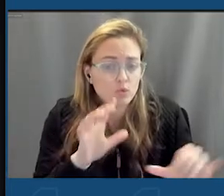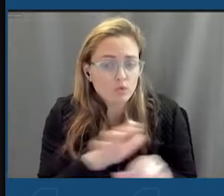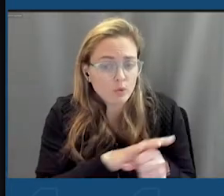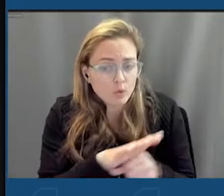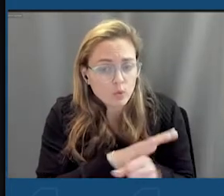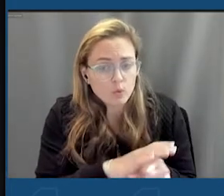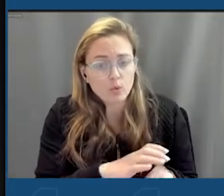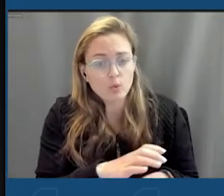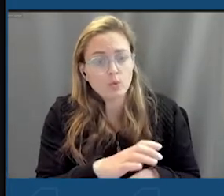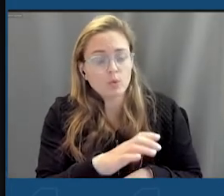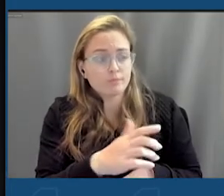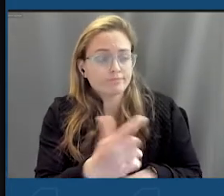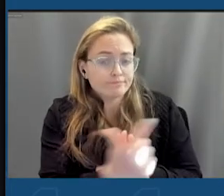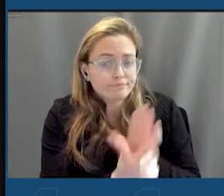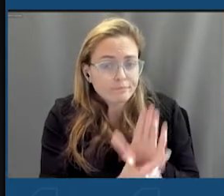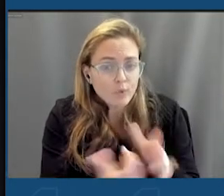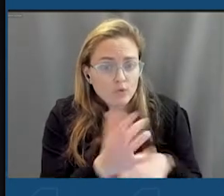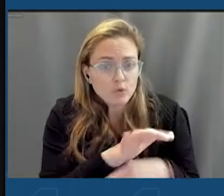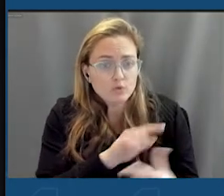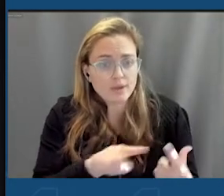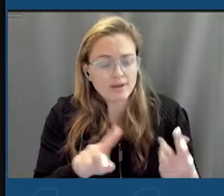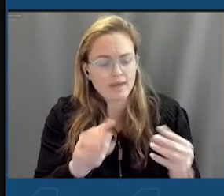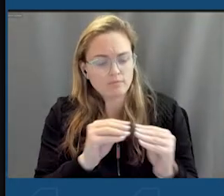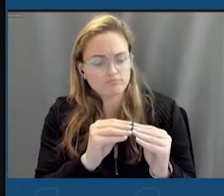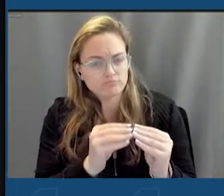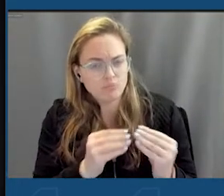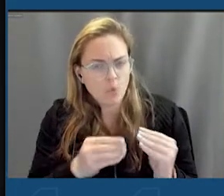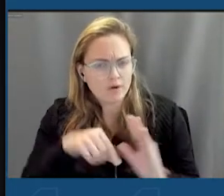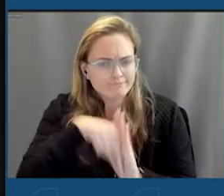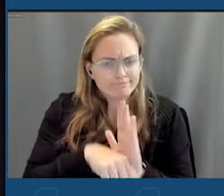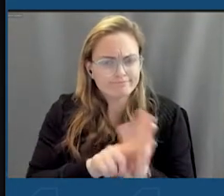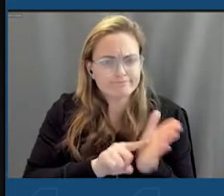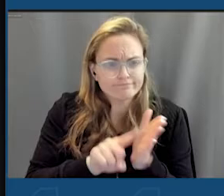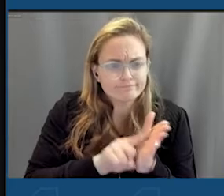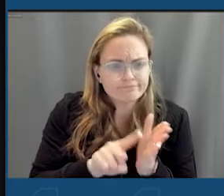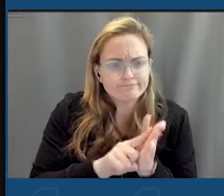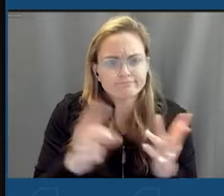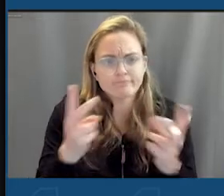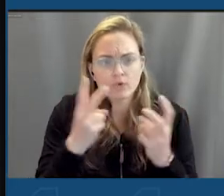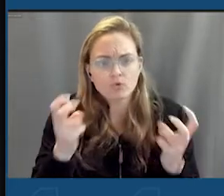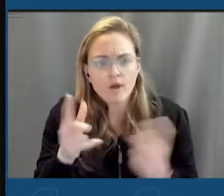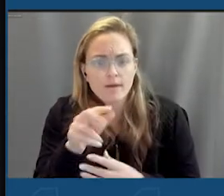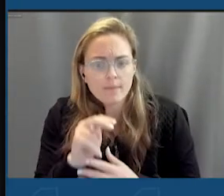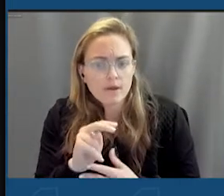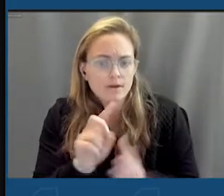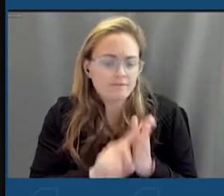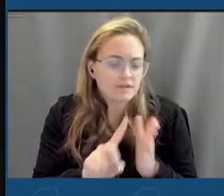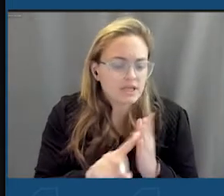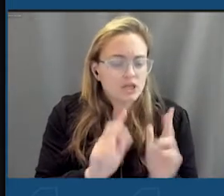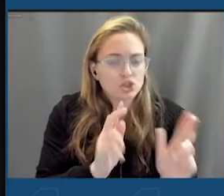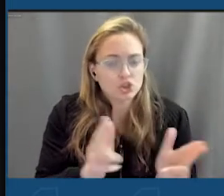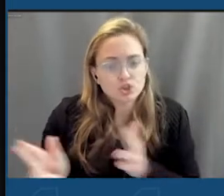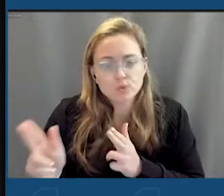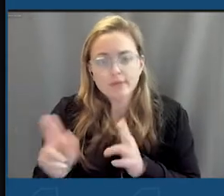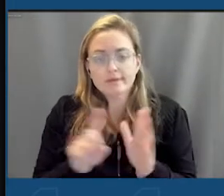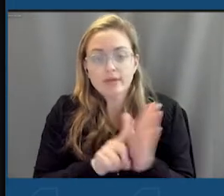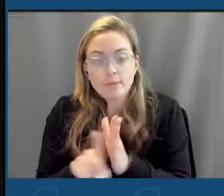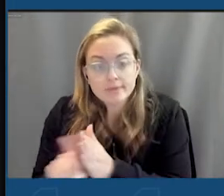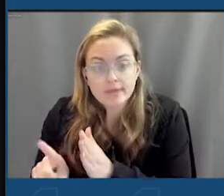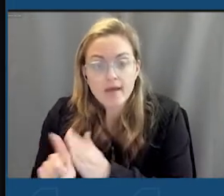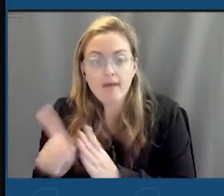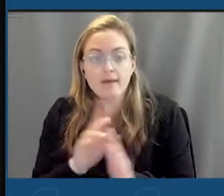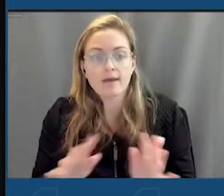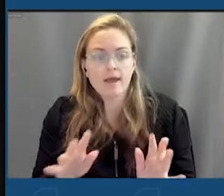furthering investigations. Certainly we talk an awful lot about crime gun intelligence and crime gun investigations and shootings and homicides, and we support